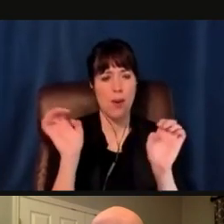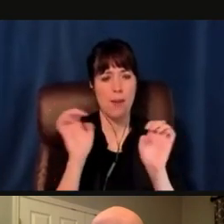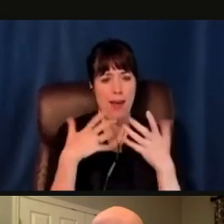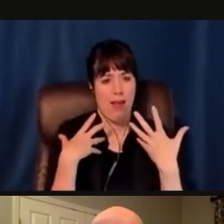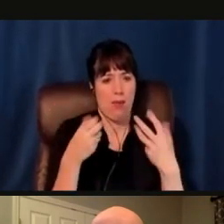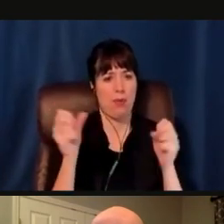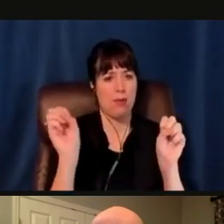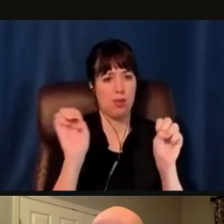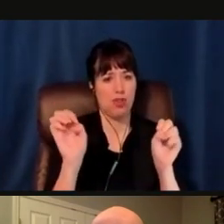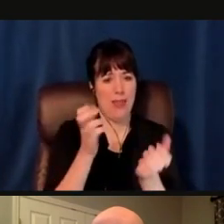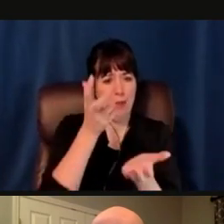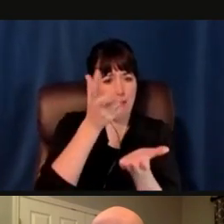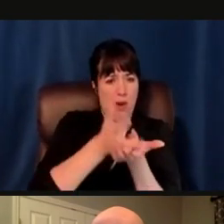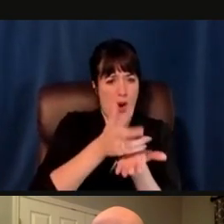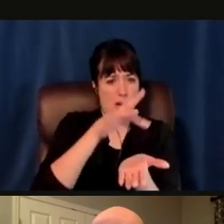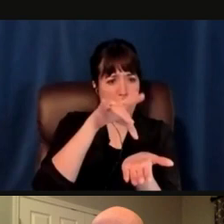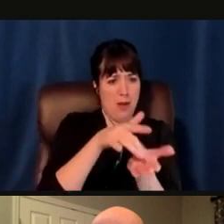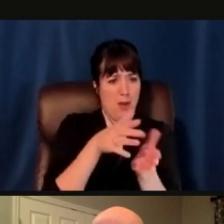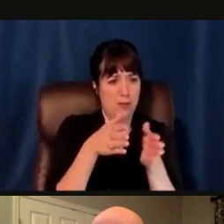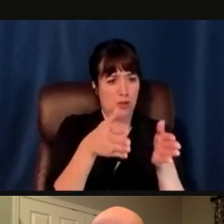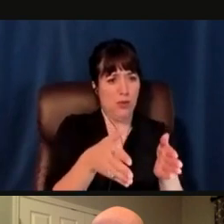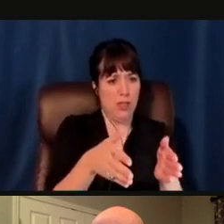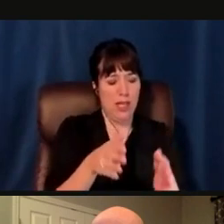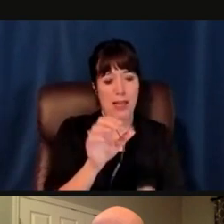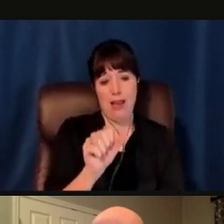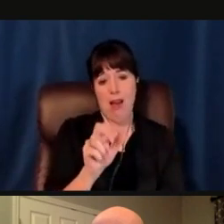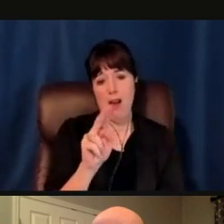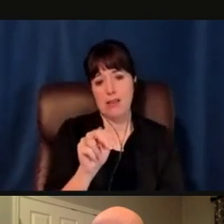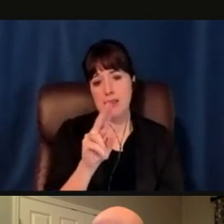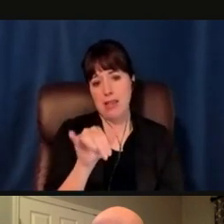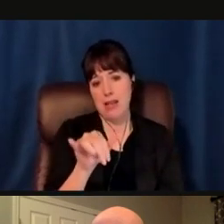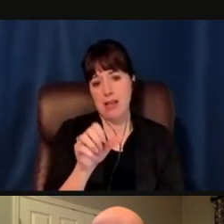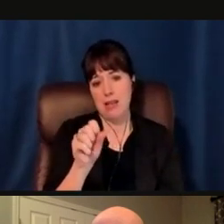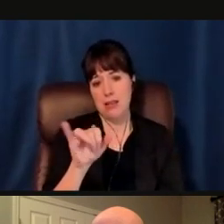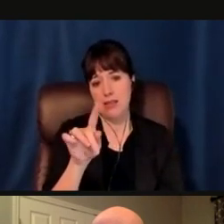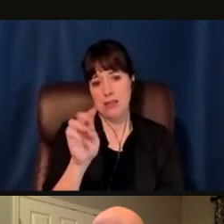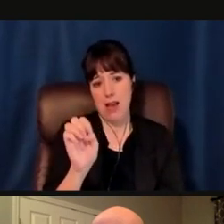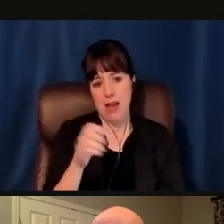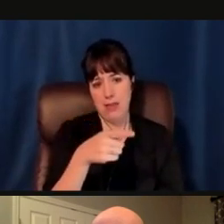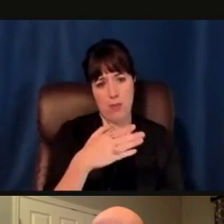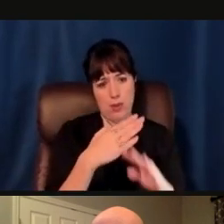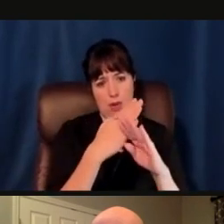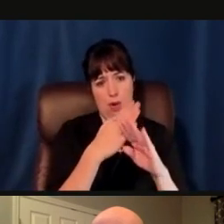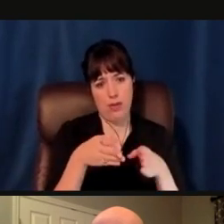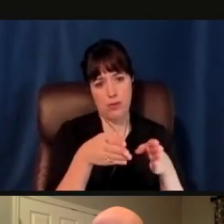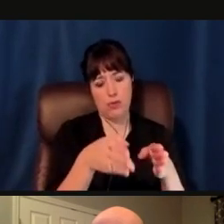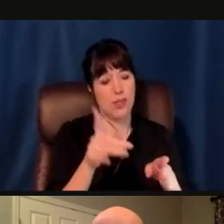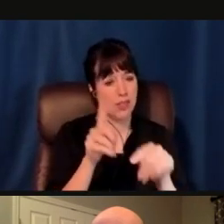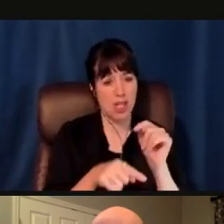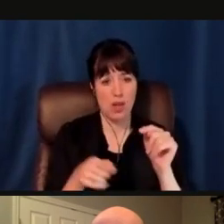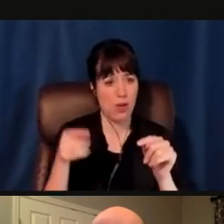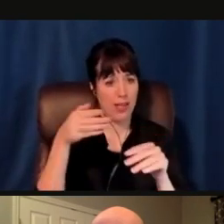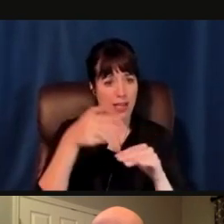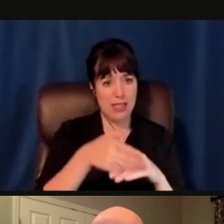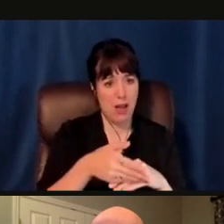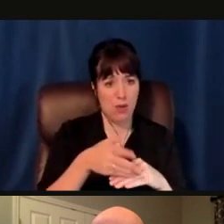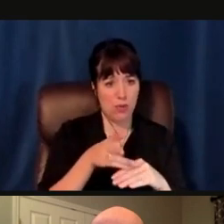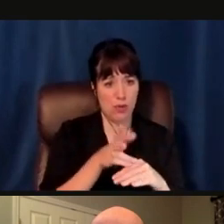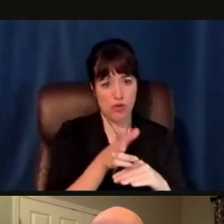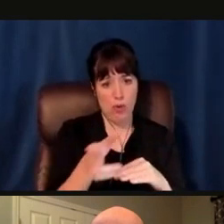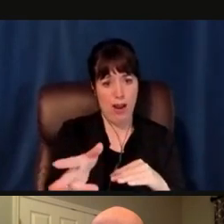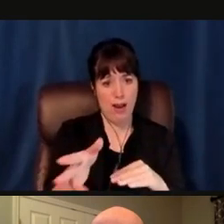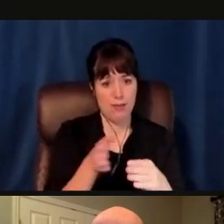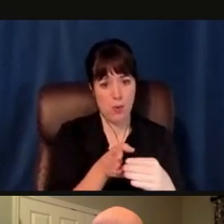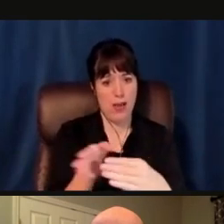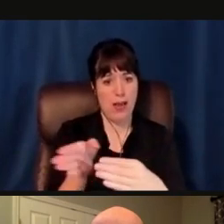in the middle of the street, like on Sunnyside. They were blocking the street because they couldn't get down a driveway to deal with a